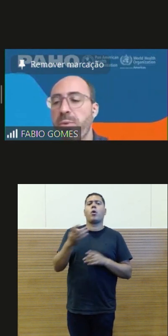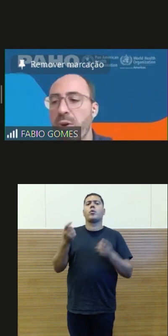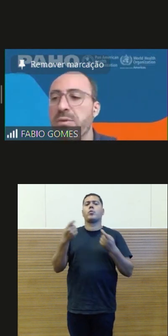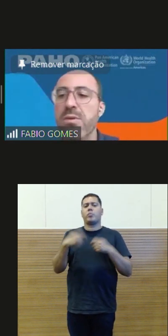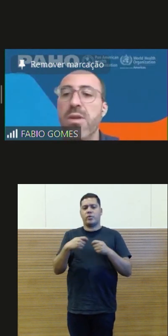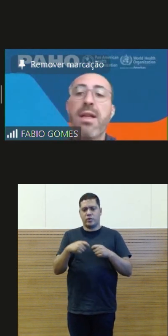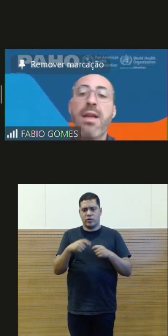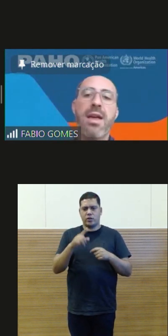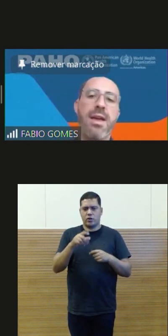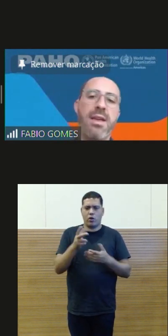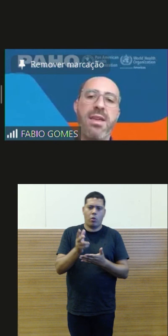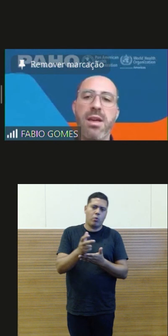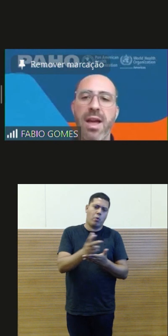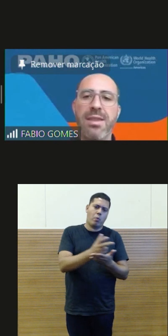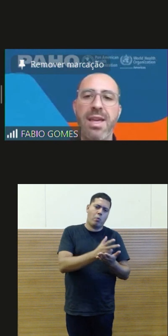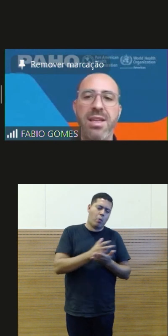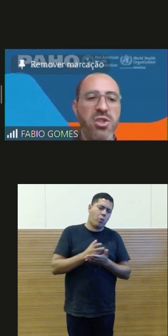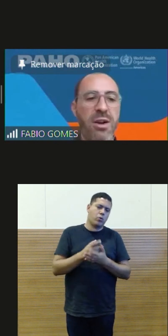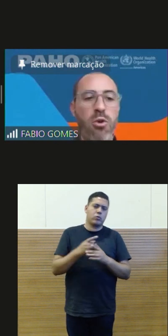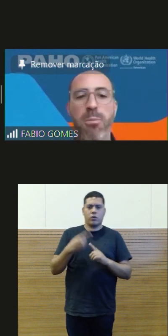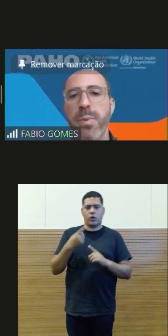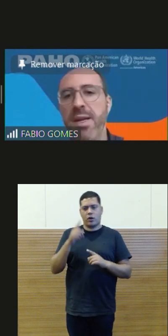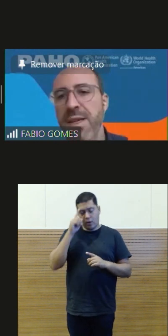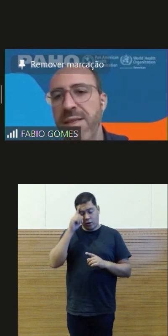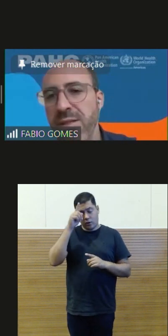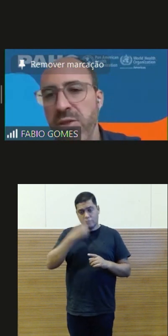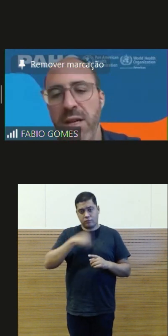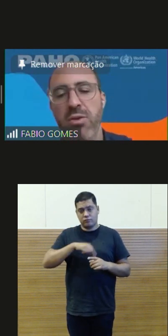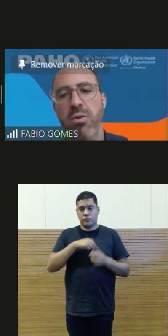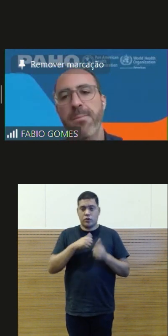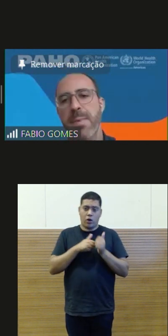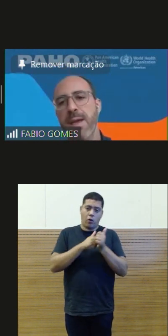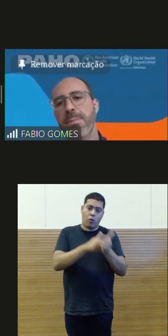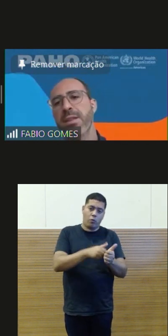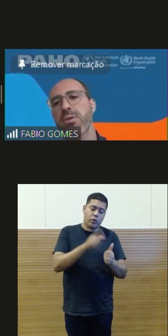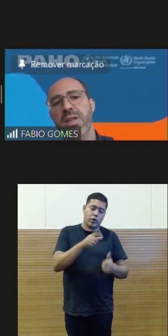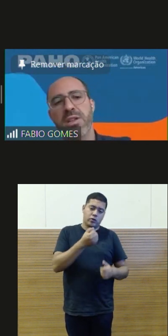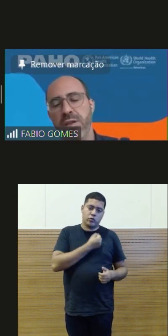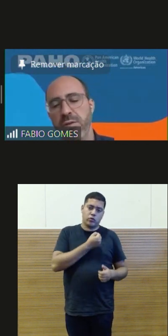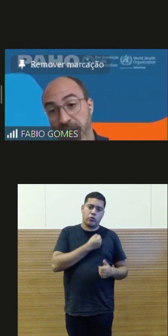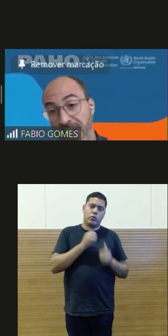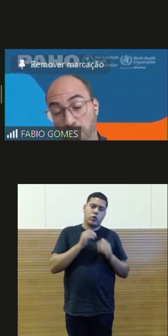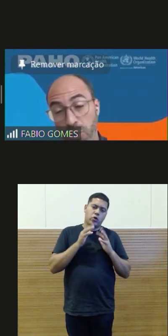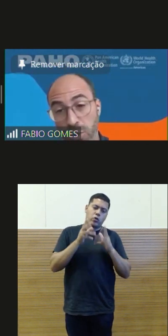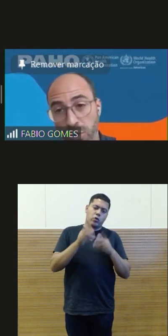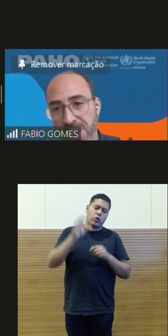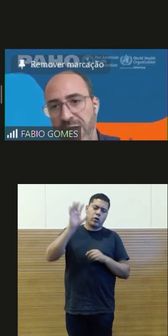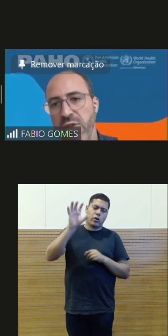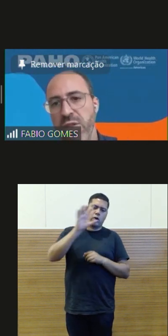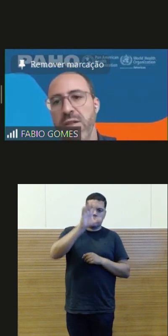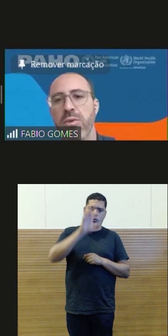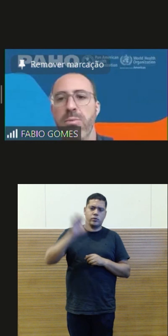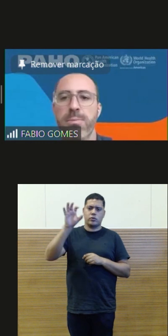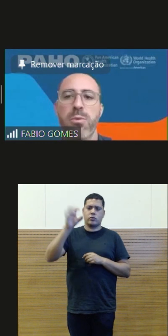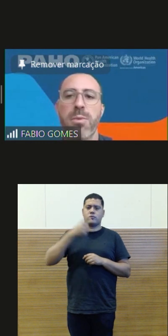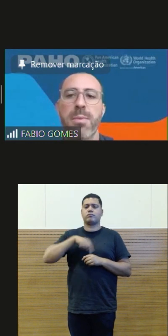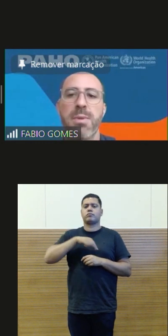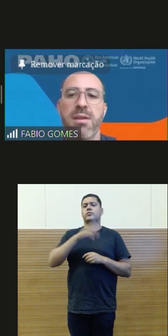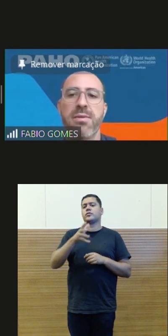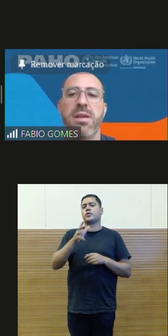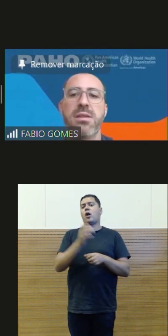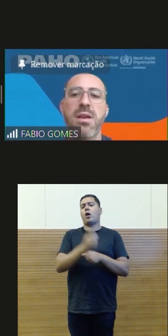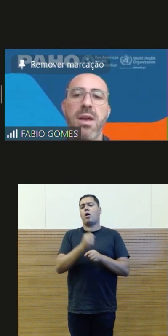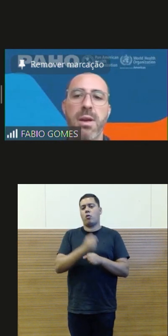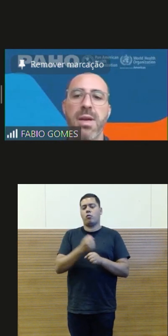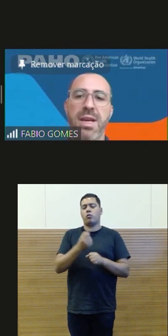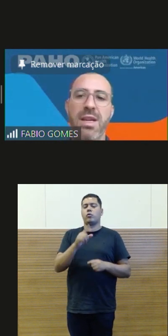of how much of this price should be taxes. And the idea is for us to follow this indicator for the whole region. We